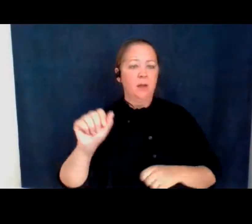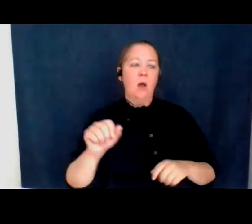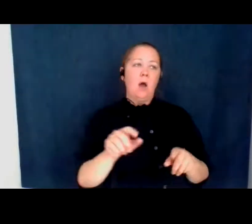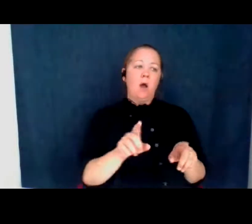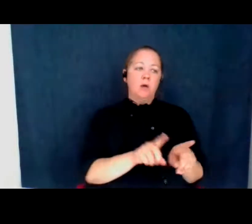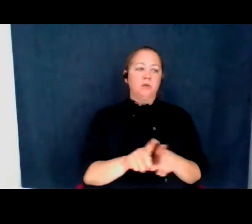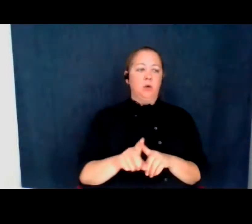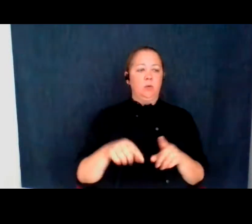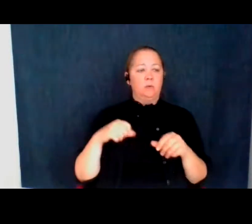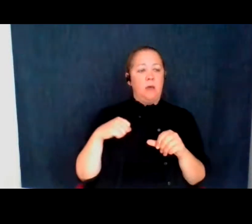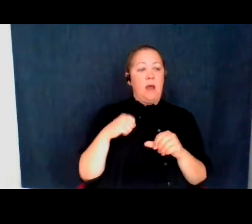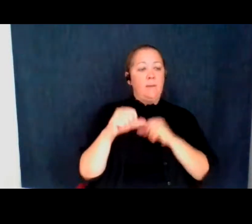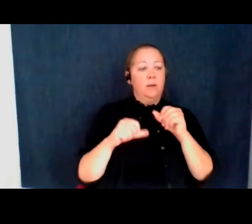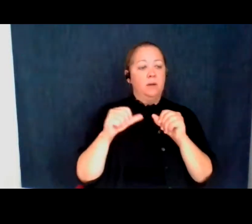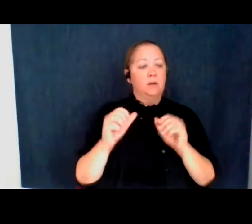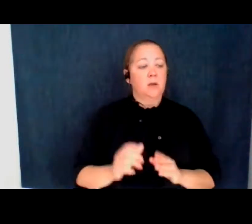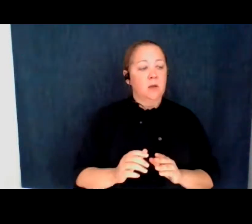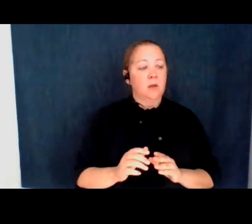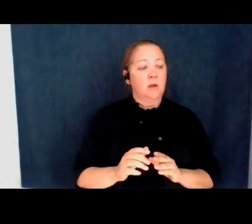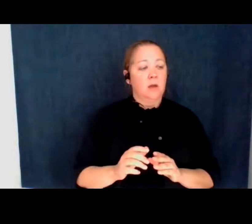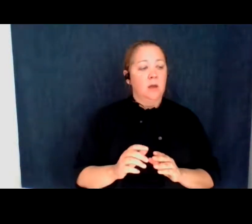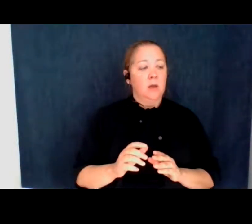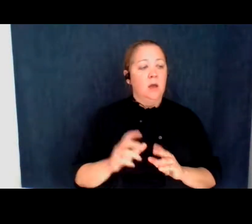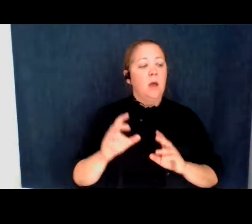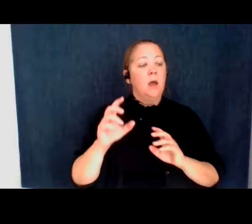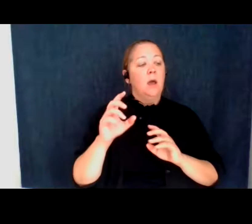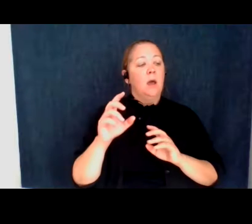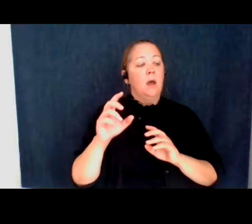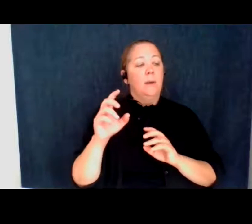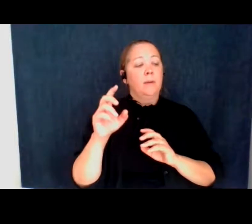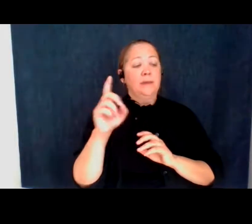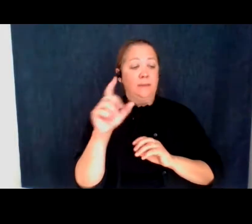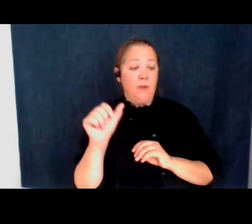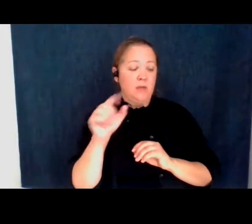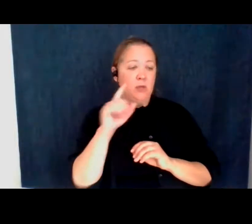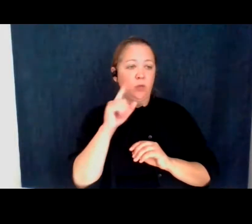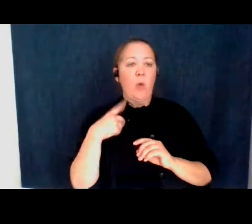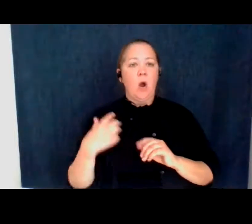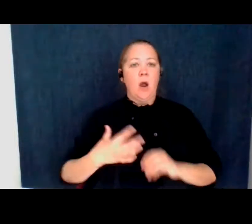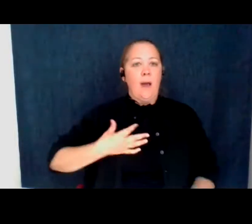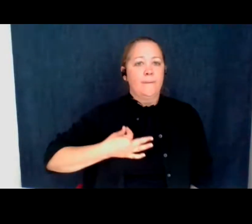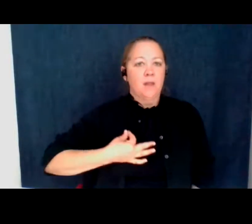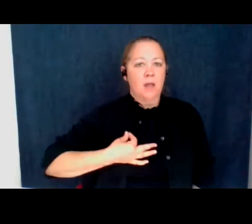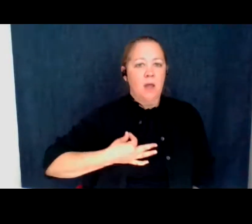who applied for grants, which was the goal. And then the last